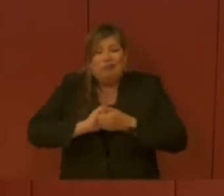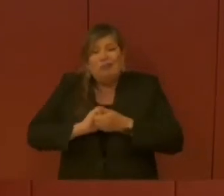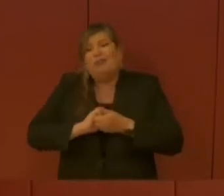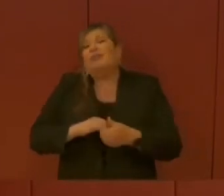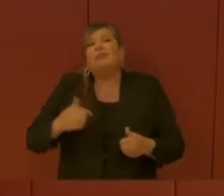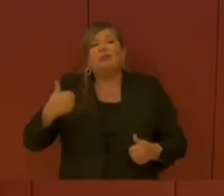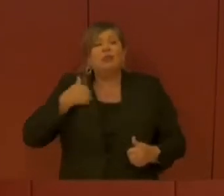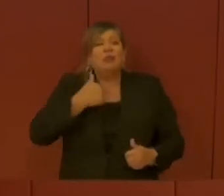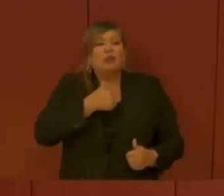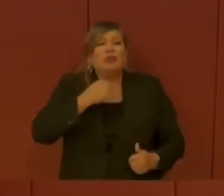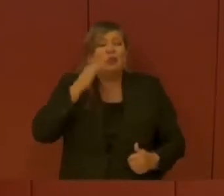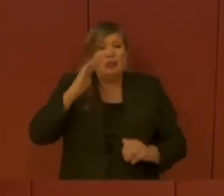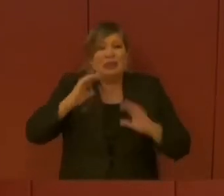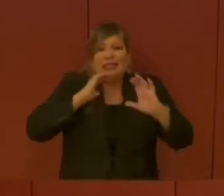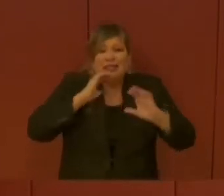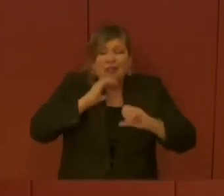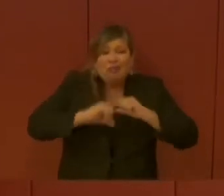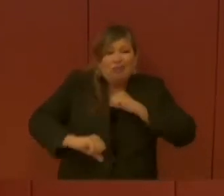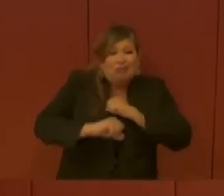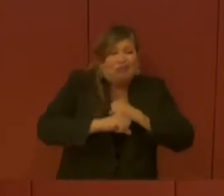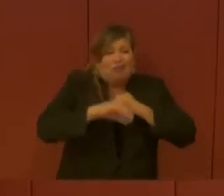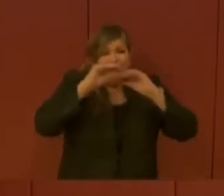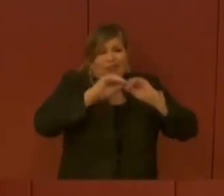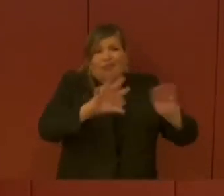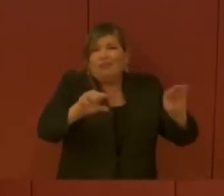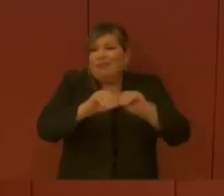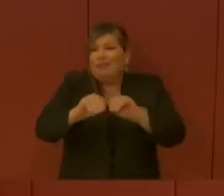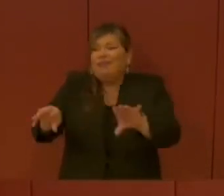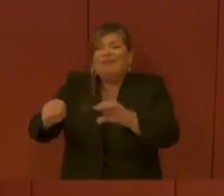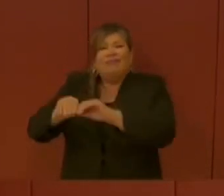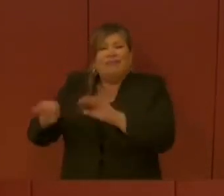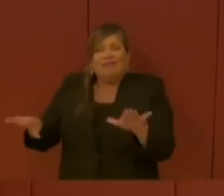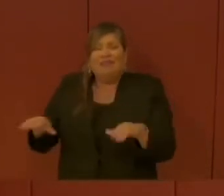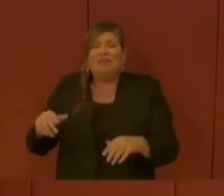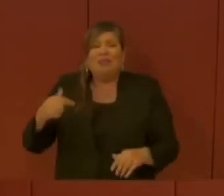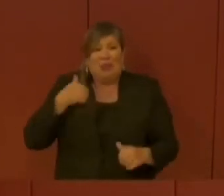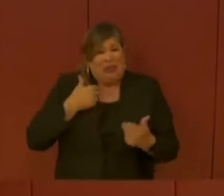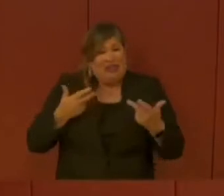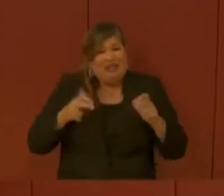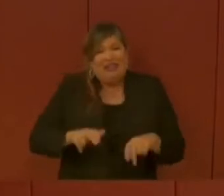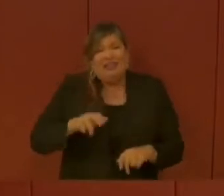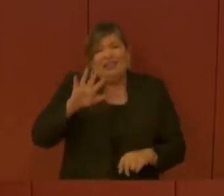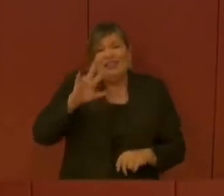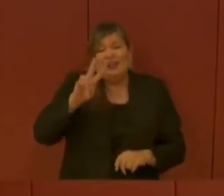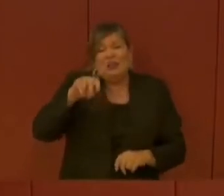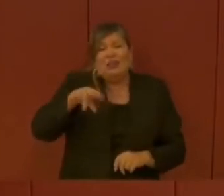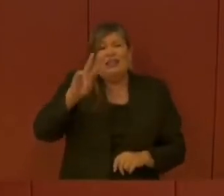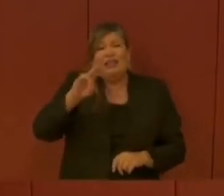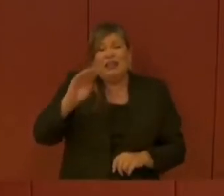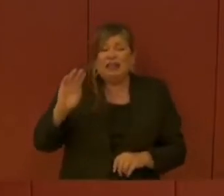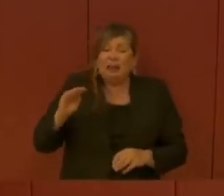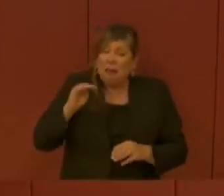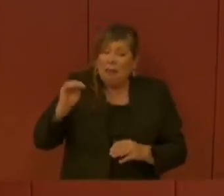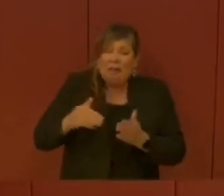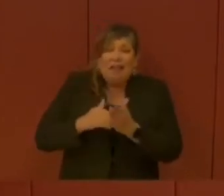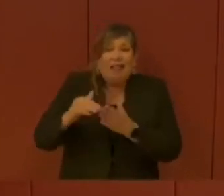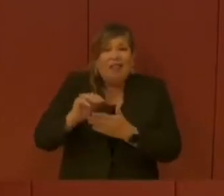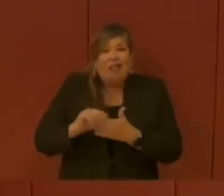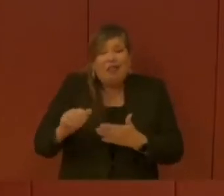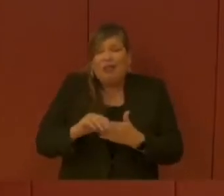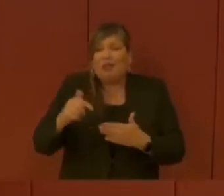I gave you an update today in terms of that work, $52.7 million, 337 CBOs. By the way,